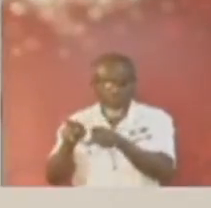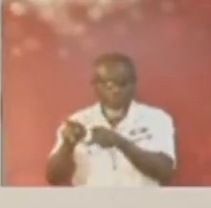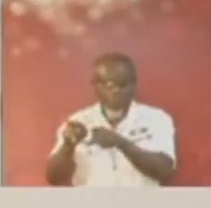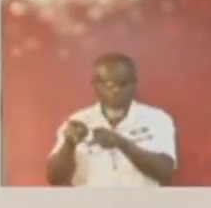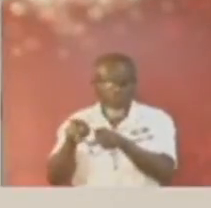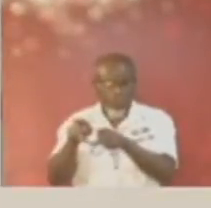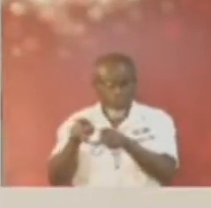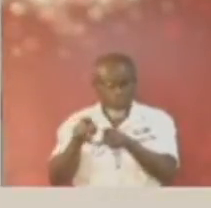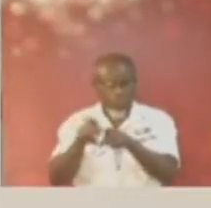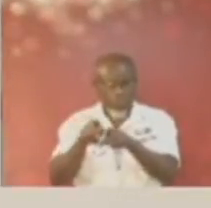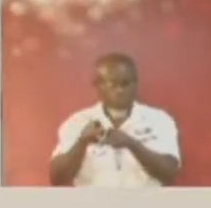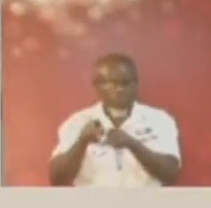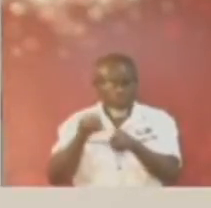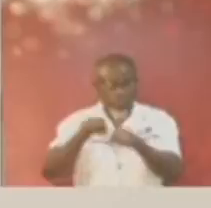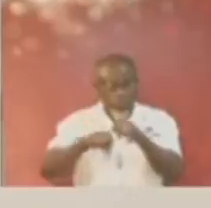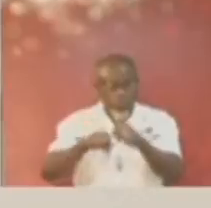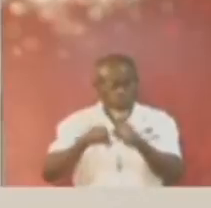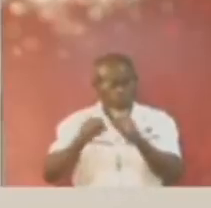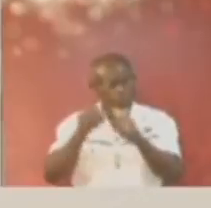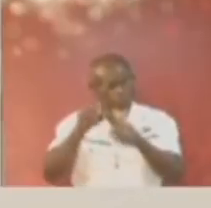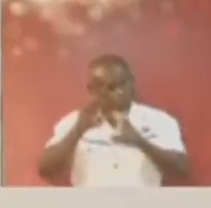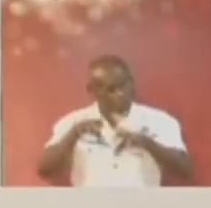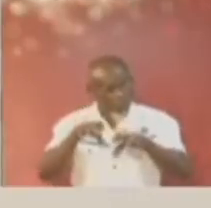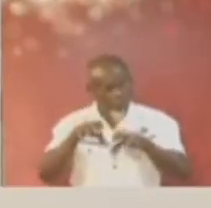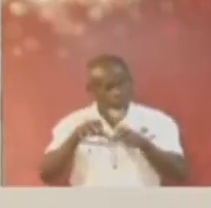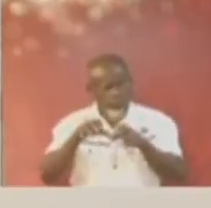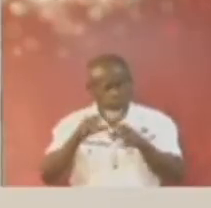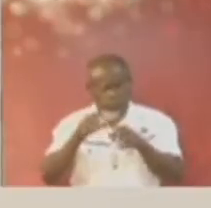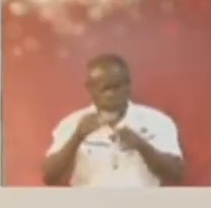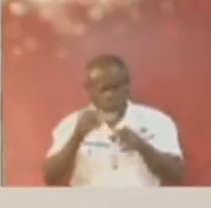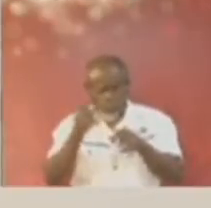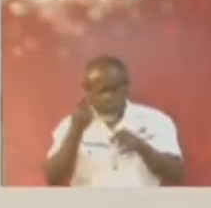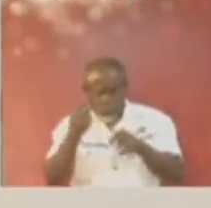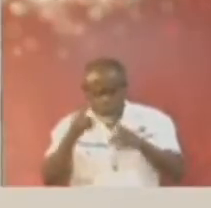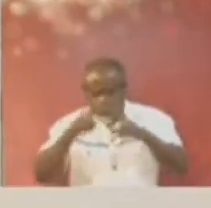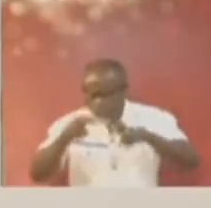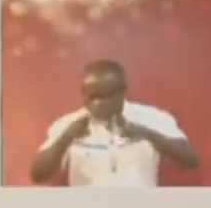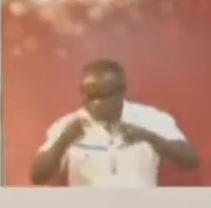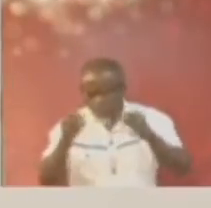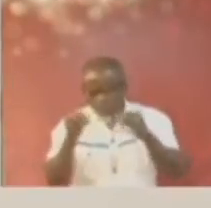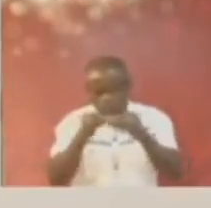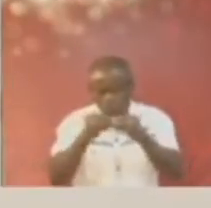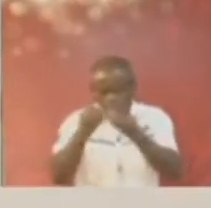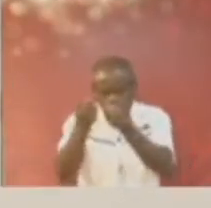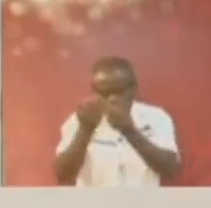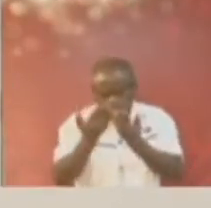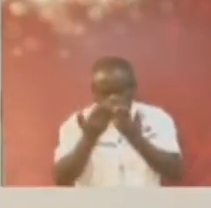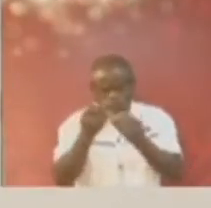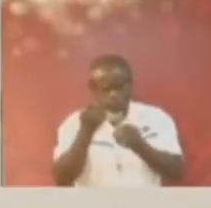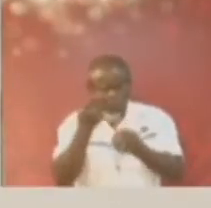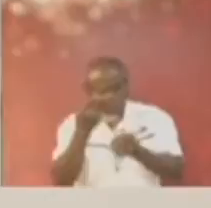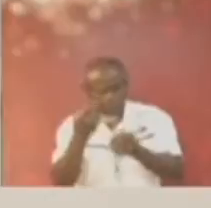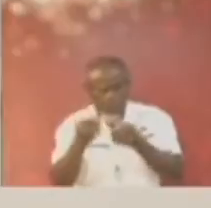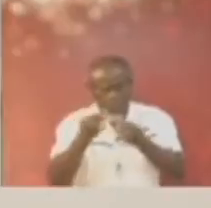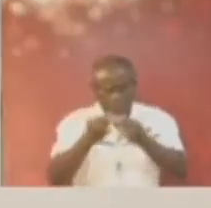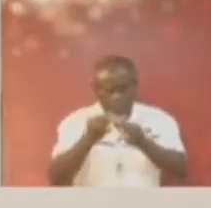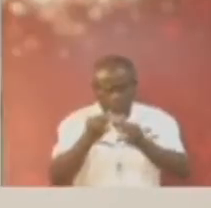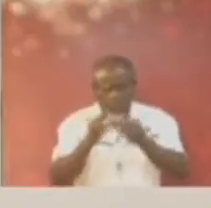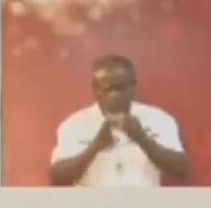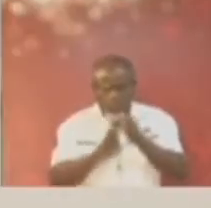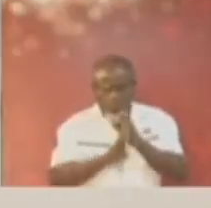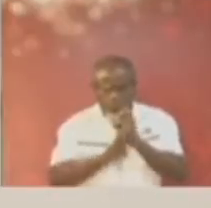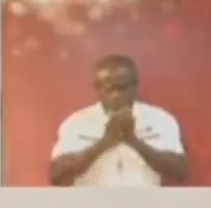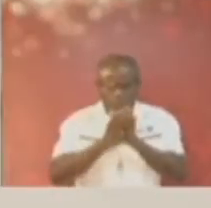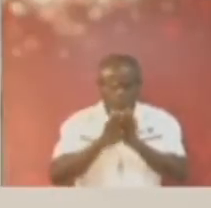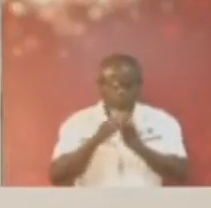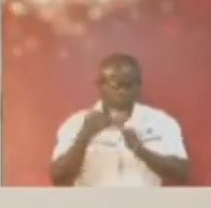additional follow-up, and if need be, then that will happen in accordance with whatever the Ministry of Health is informed